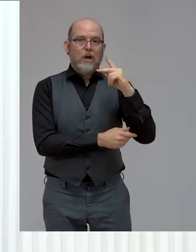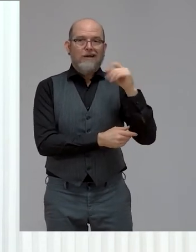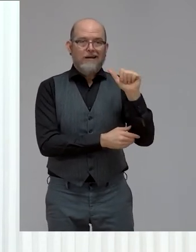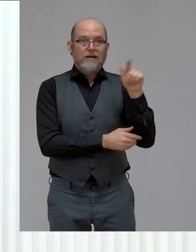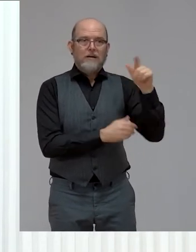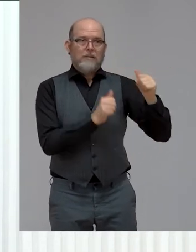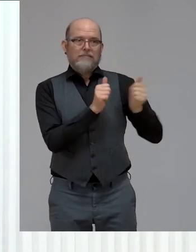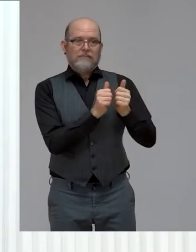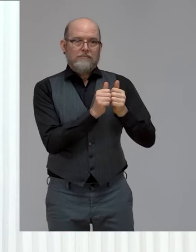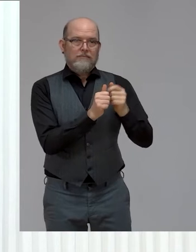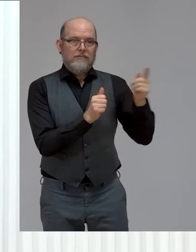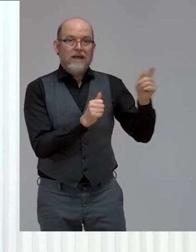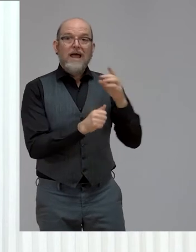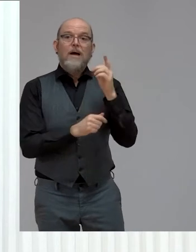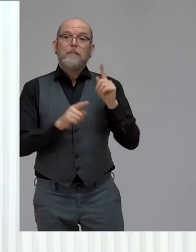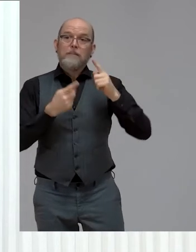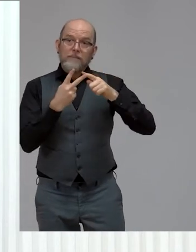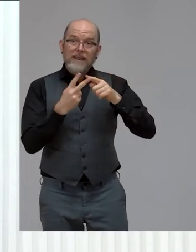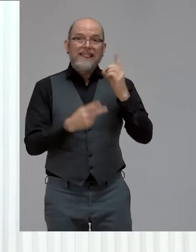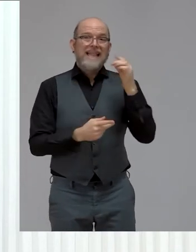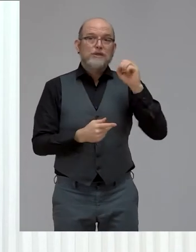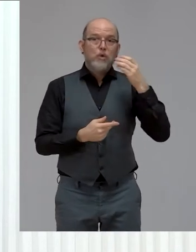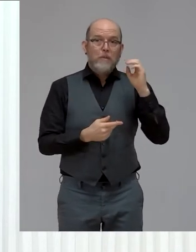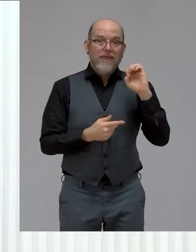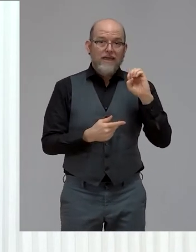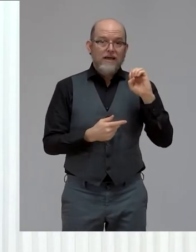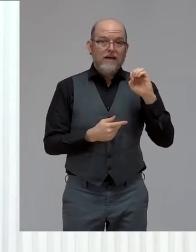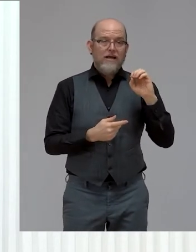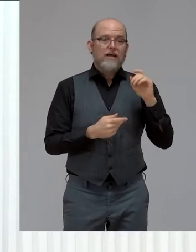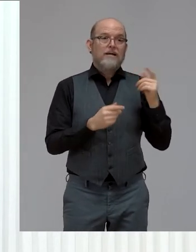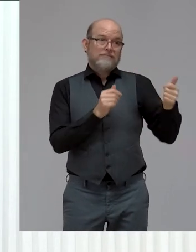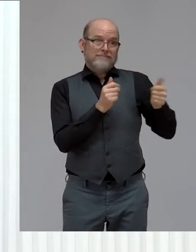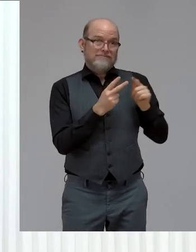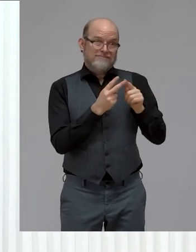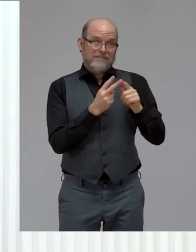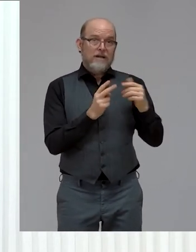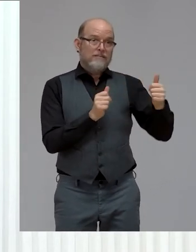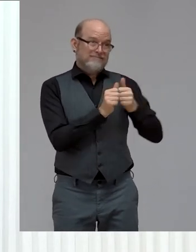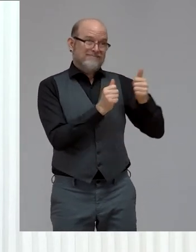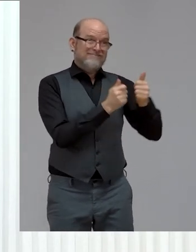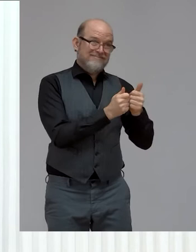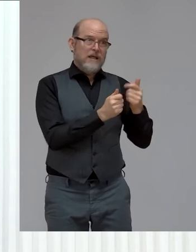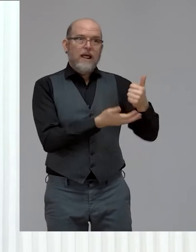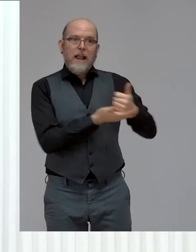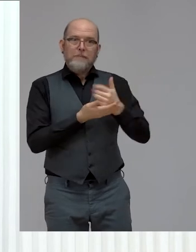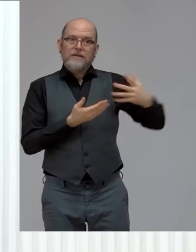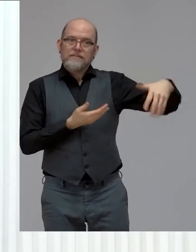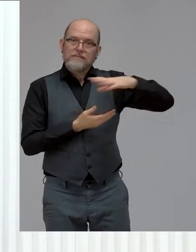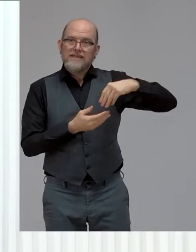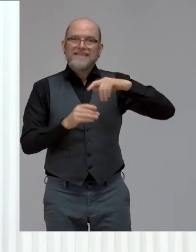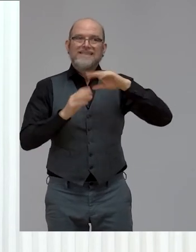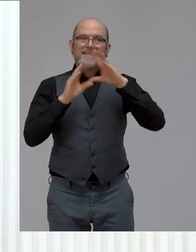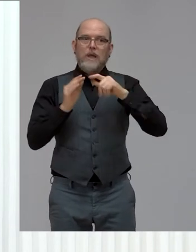partners, have been able to achieve with the Zero Project Impact Transfer Initiative.